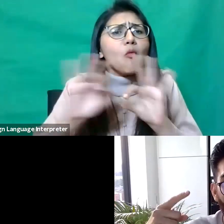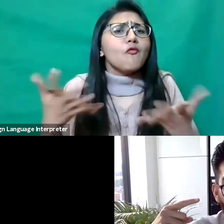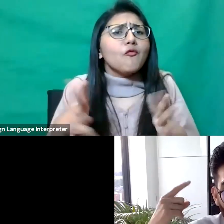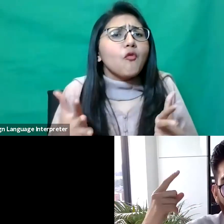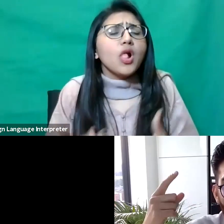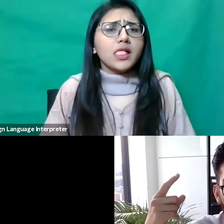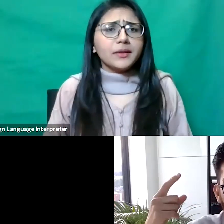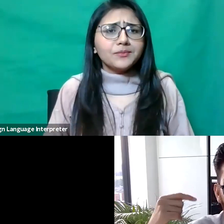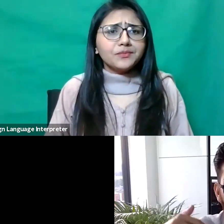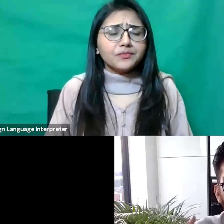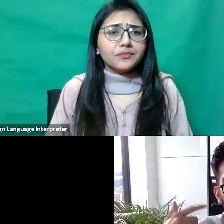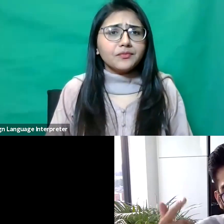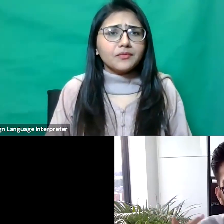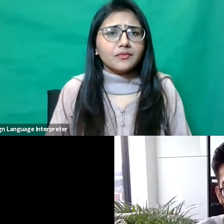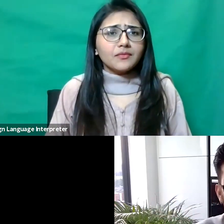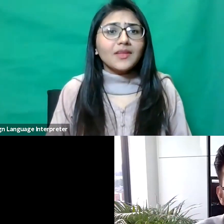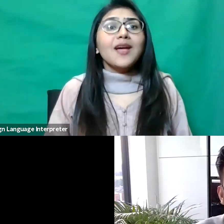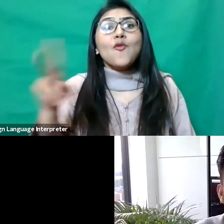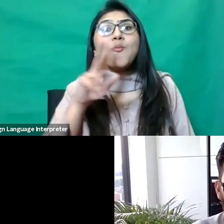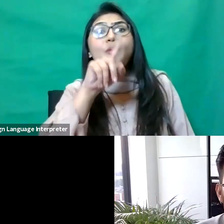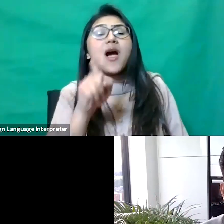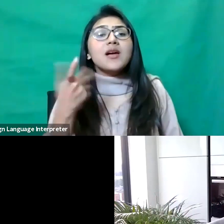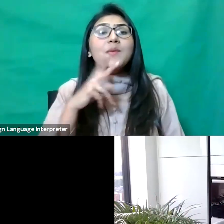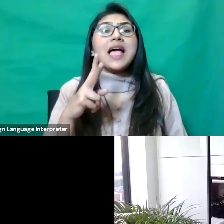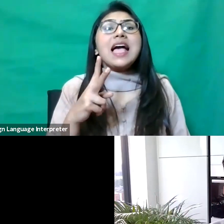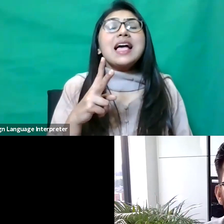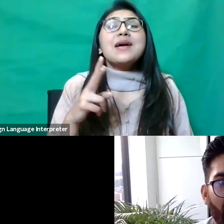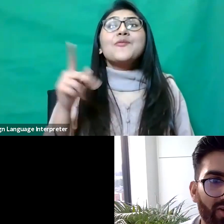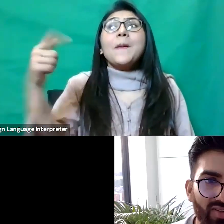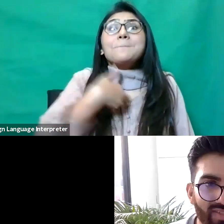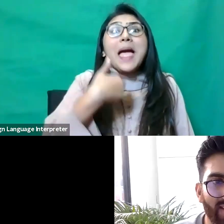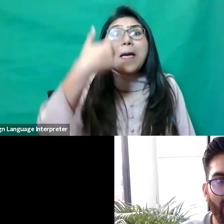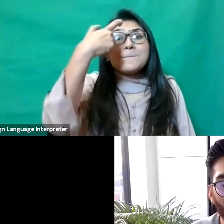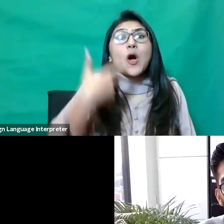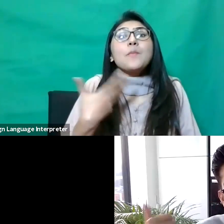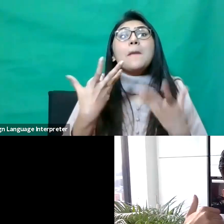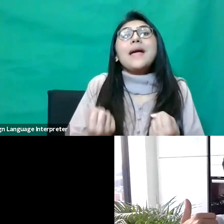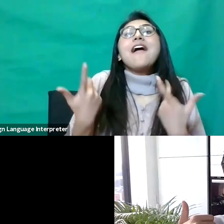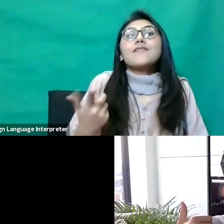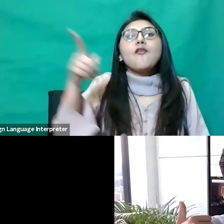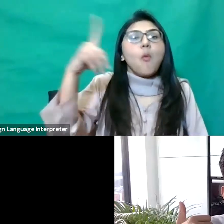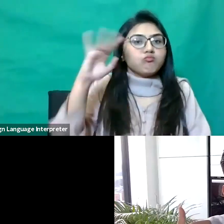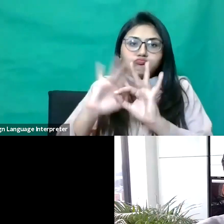like, what is the problem with me? But because obviously, if you do it